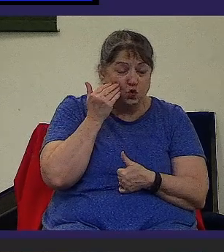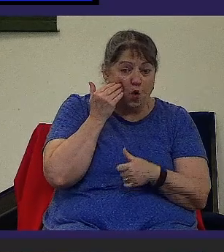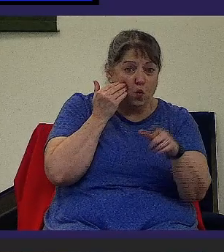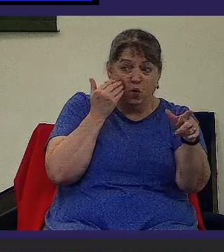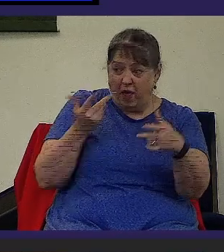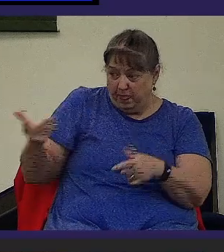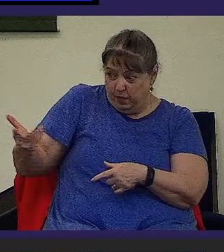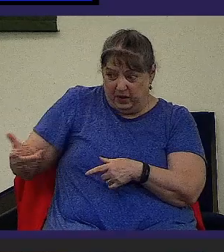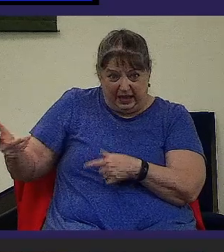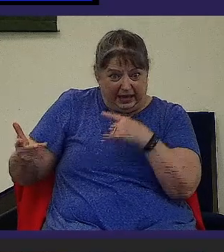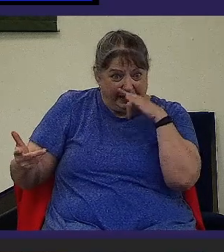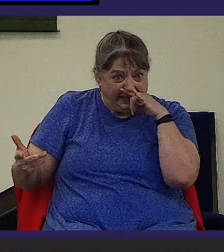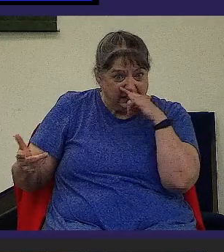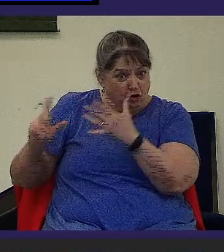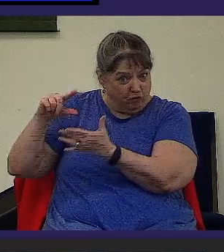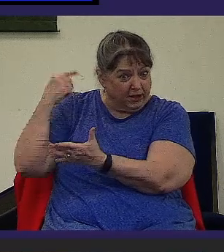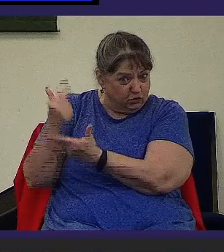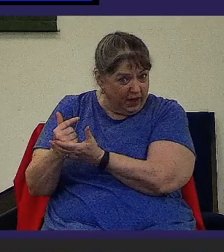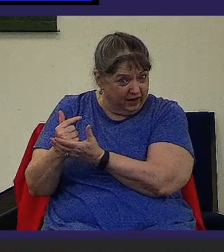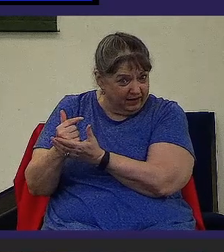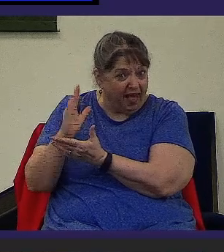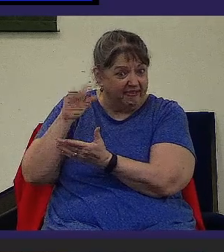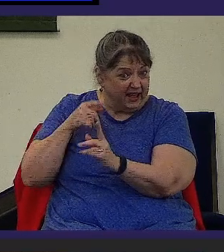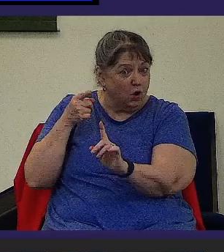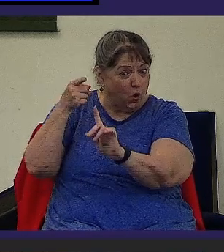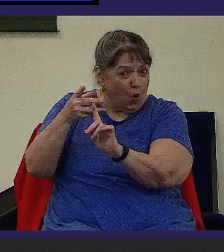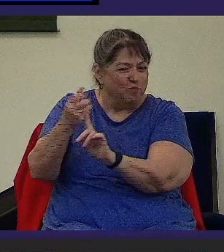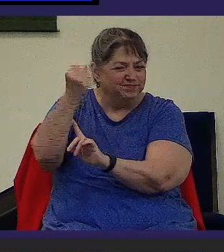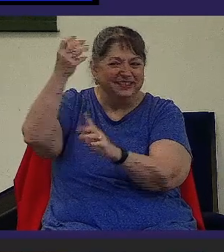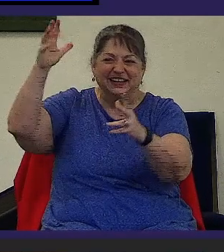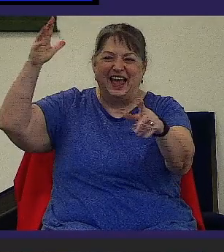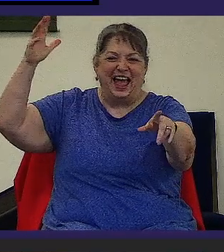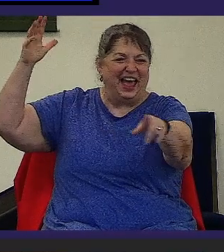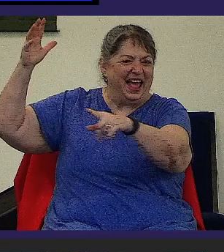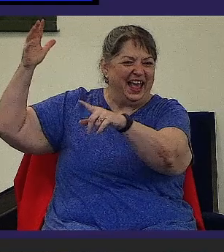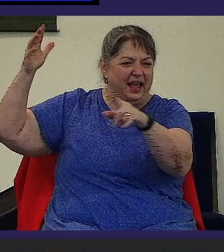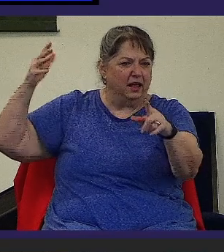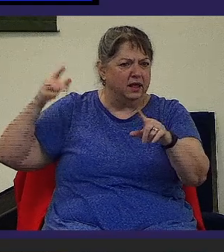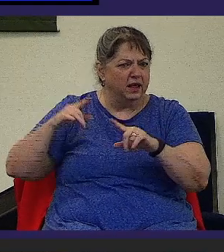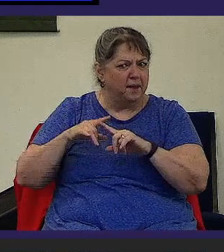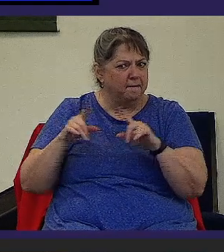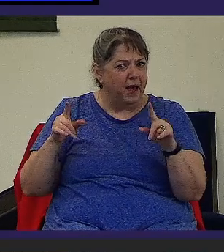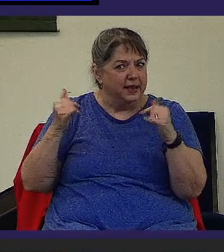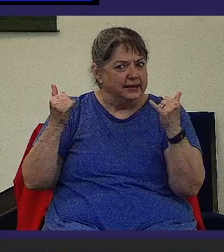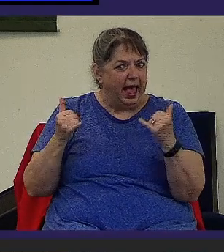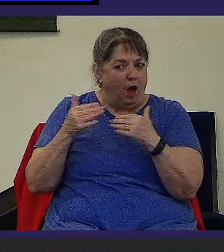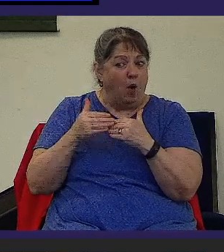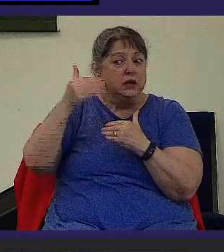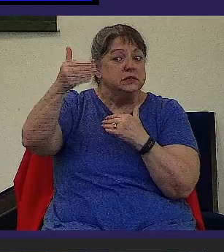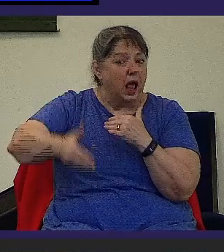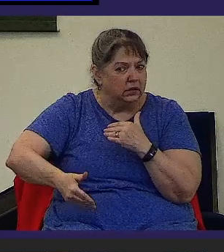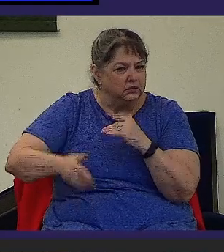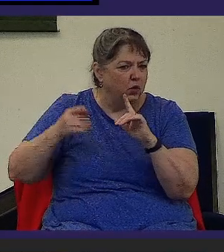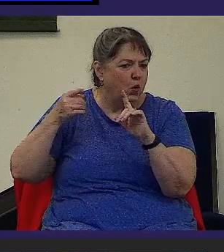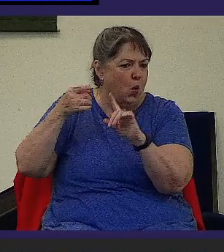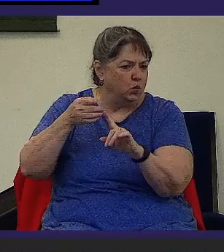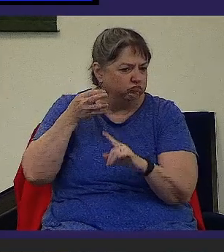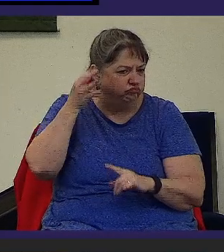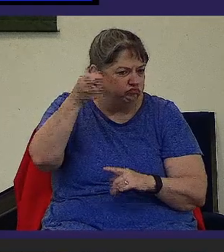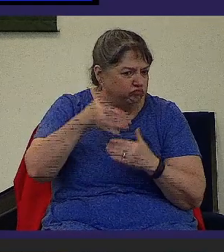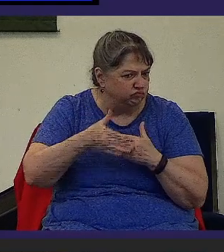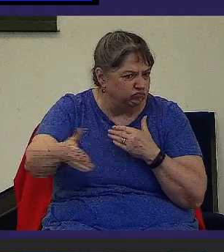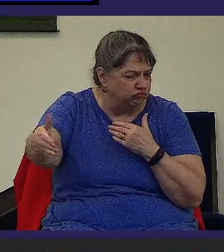the lord for that we embrace them and we're proud of them but they have goals from here on and so do we amen